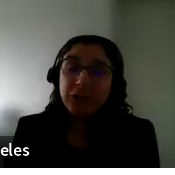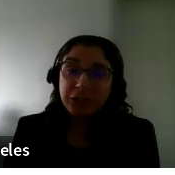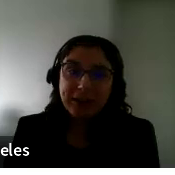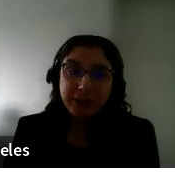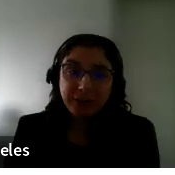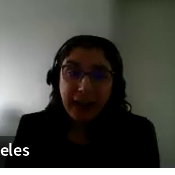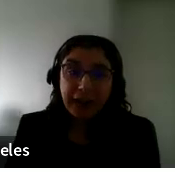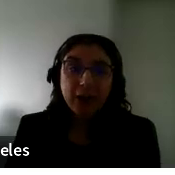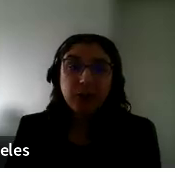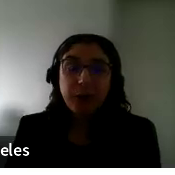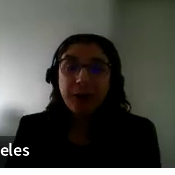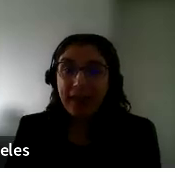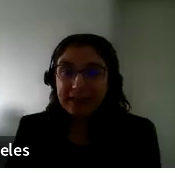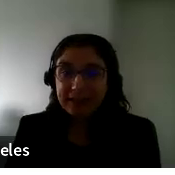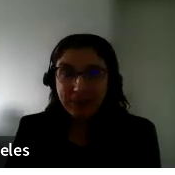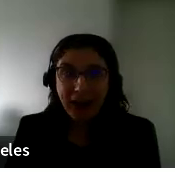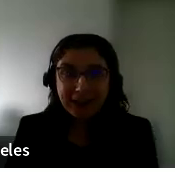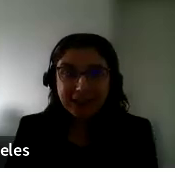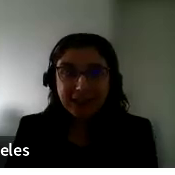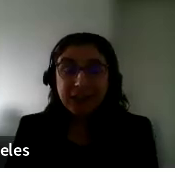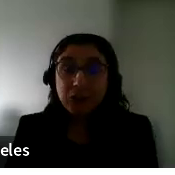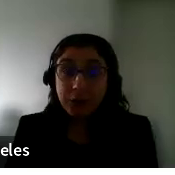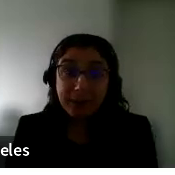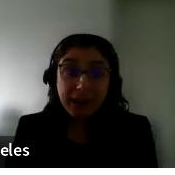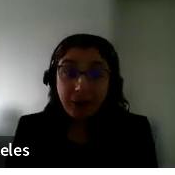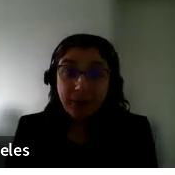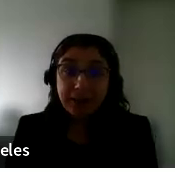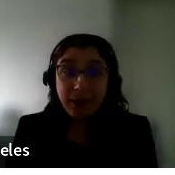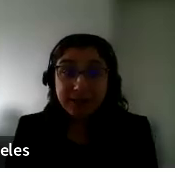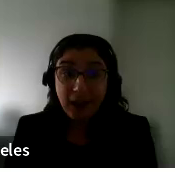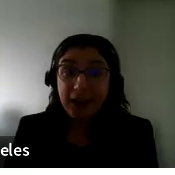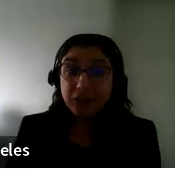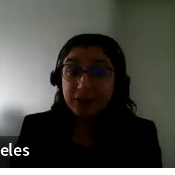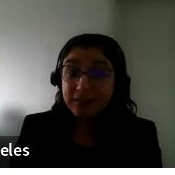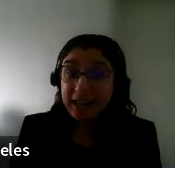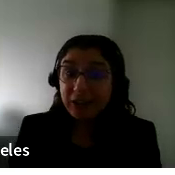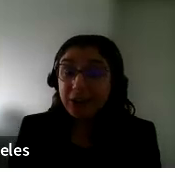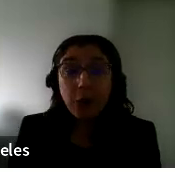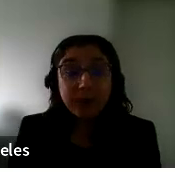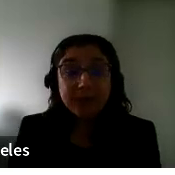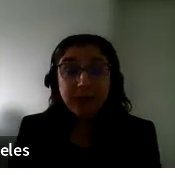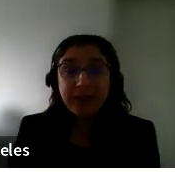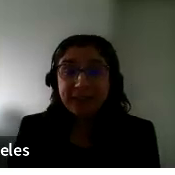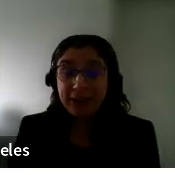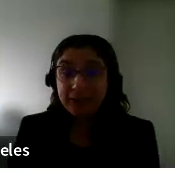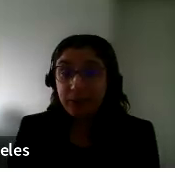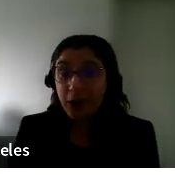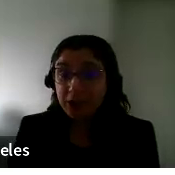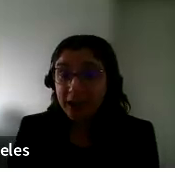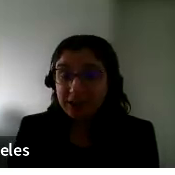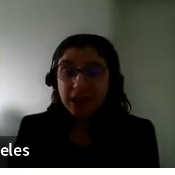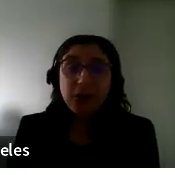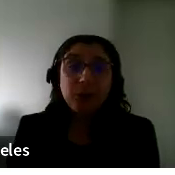the project director for AIR's work on the S-STEM REC. Joining me are Amanda Parsad and Joseph Taylor, co-principal investigators